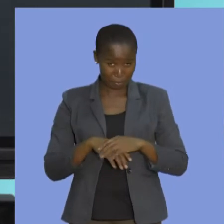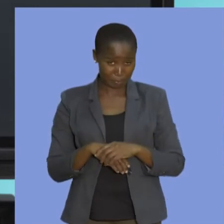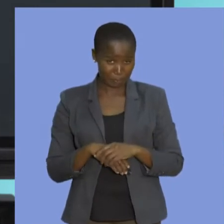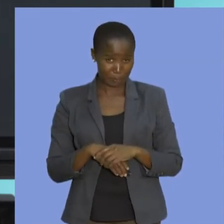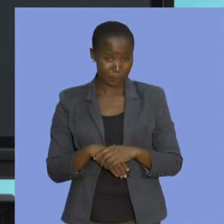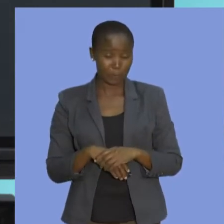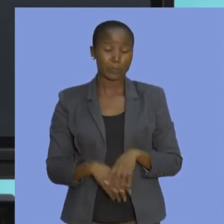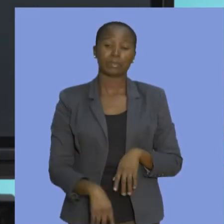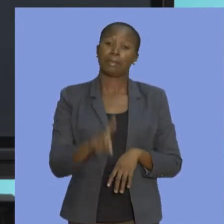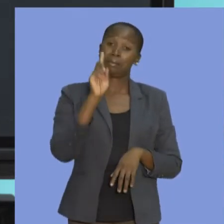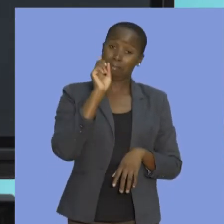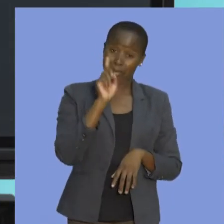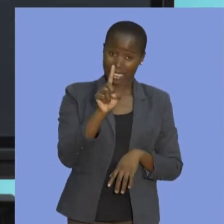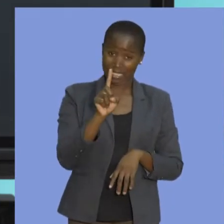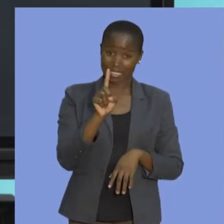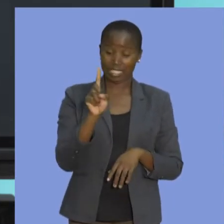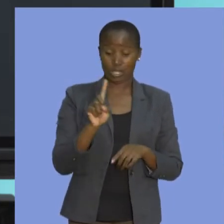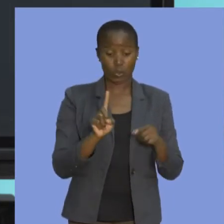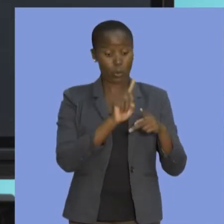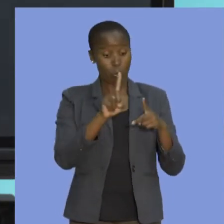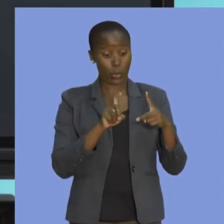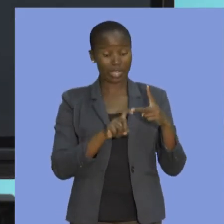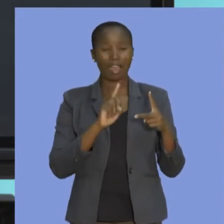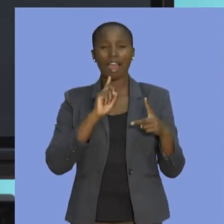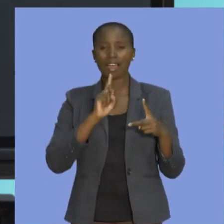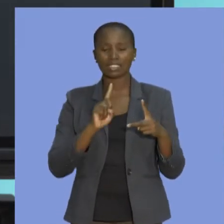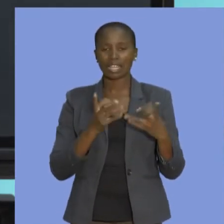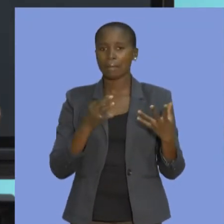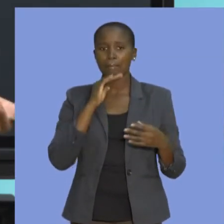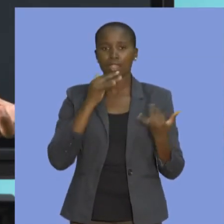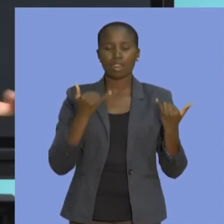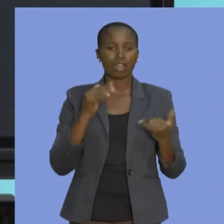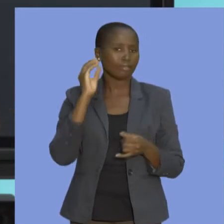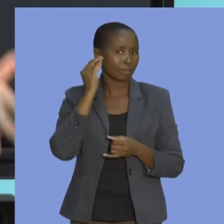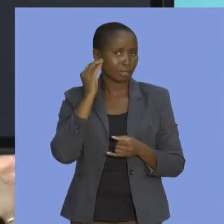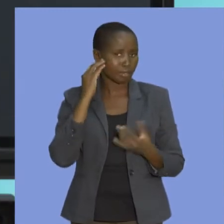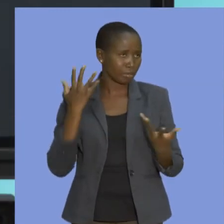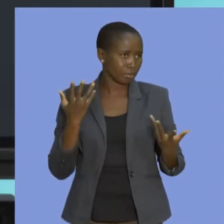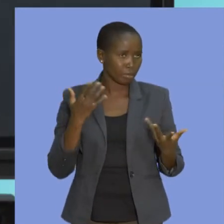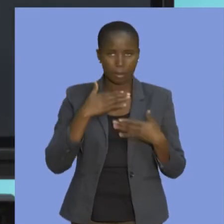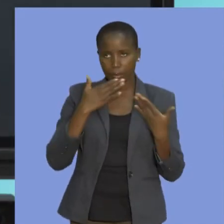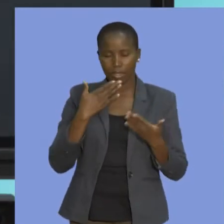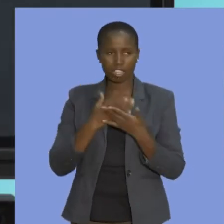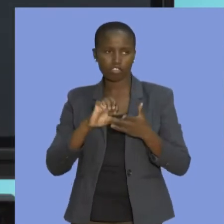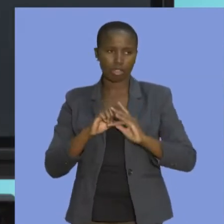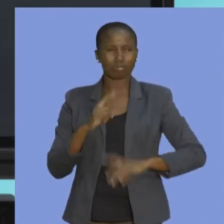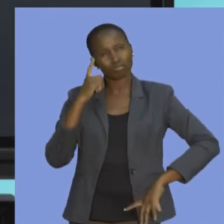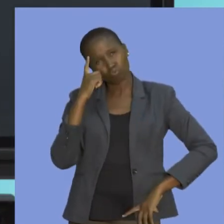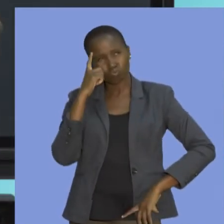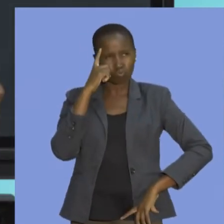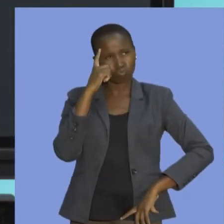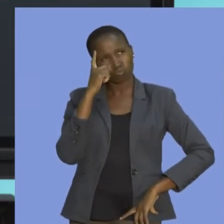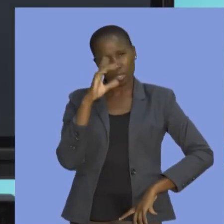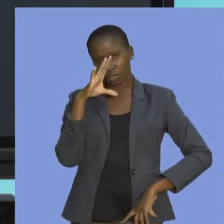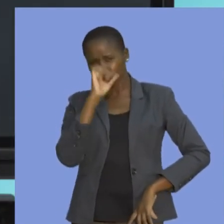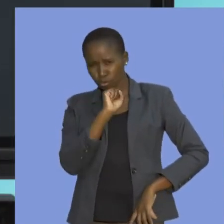But to answer the question, you know, we don't have data. We can try to predict, and we might be wrong, but we can wait